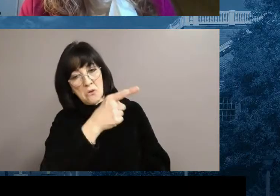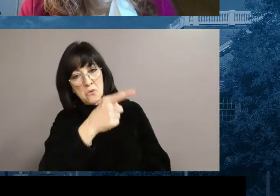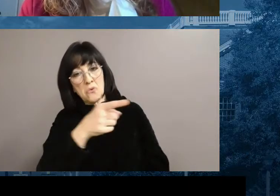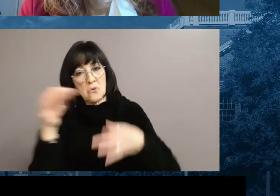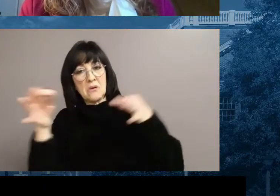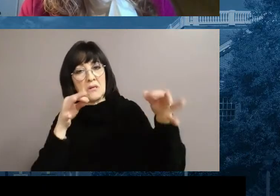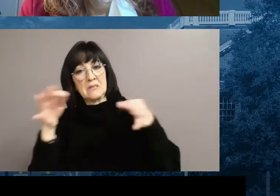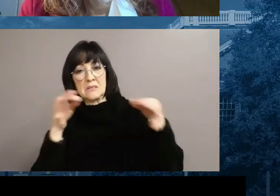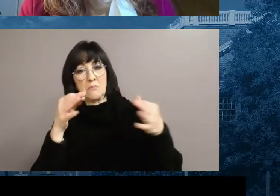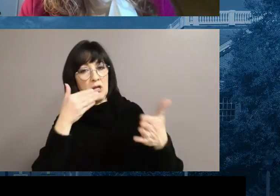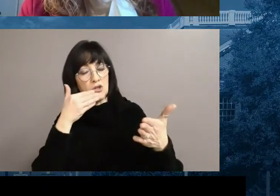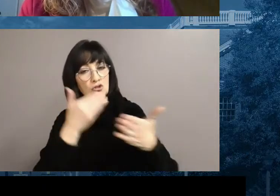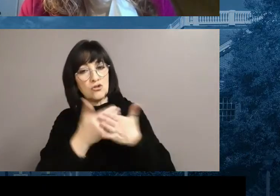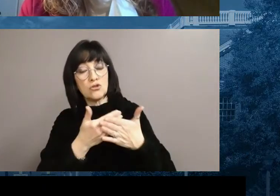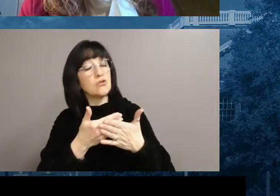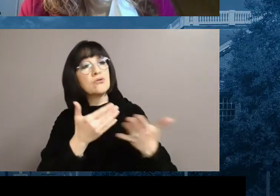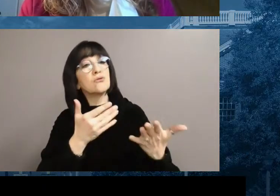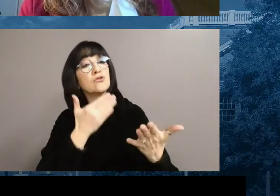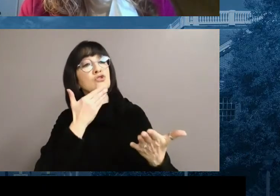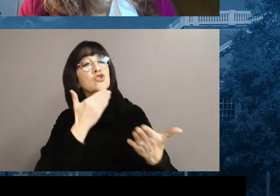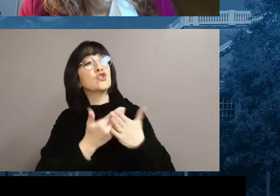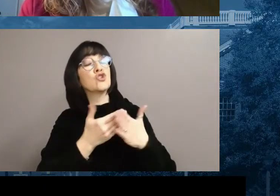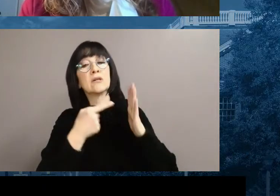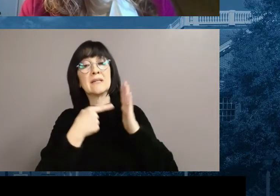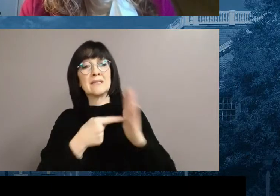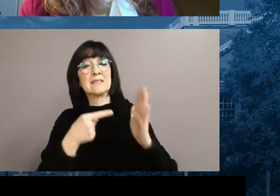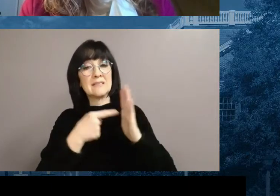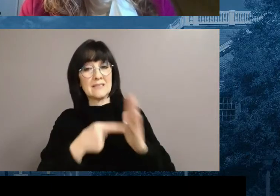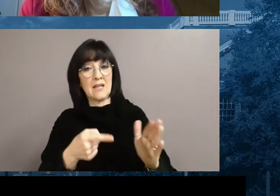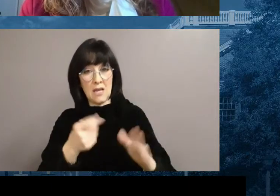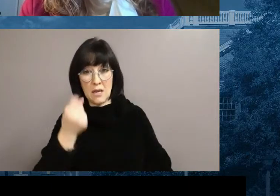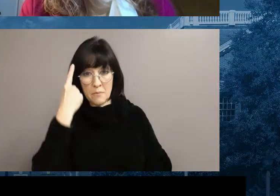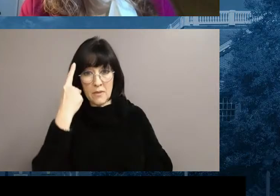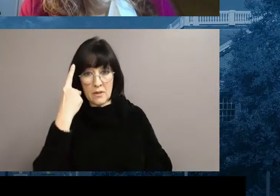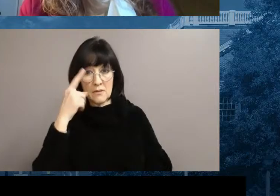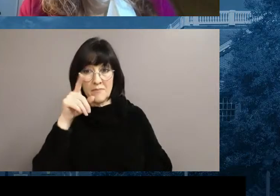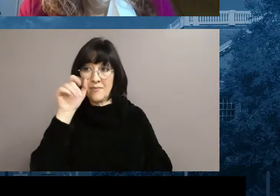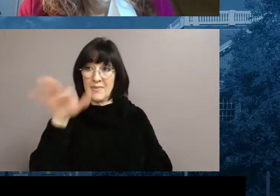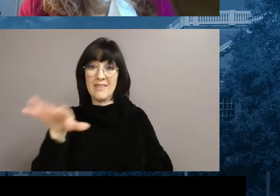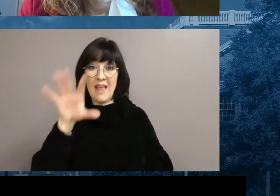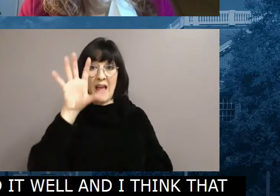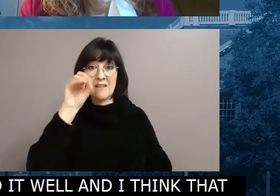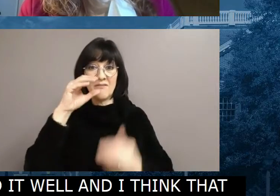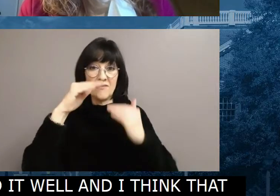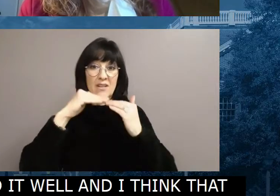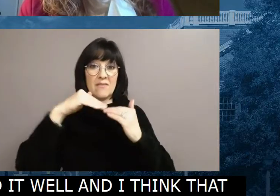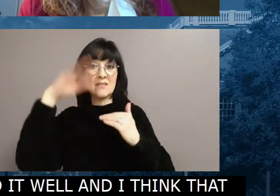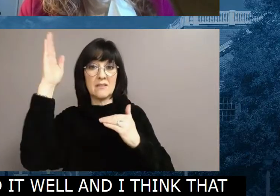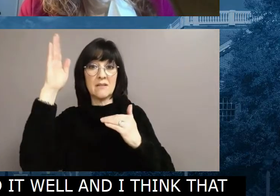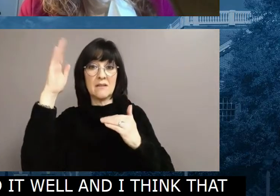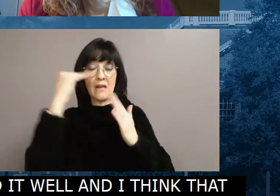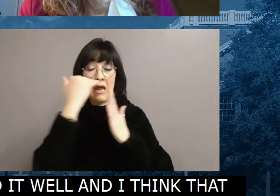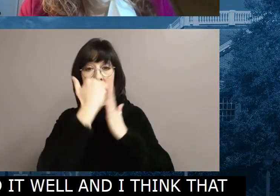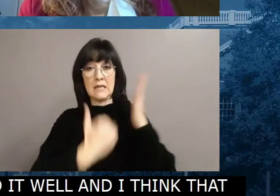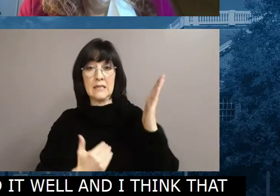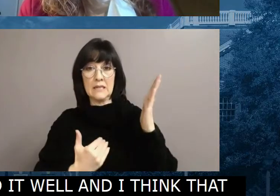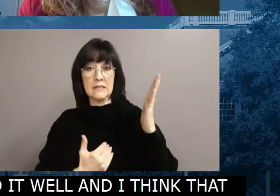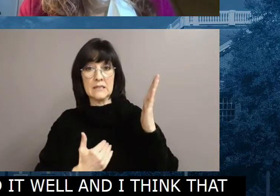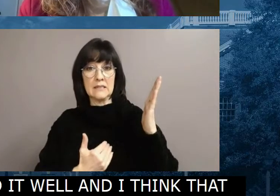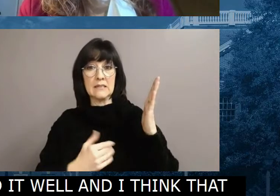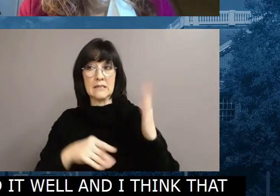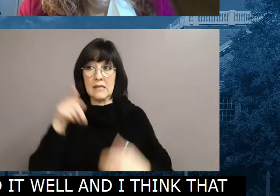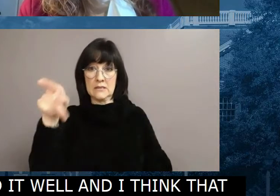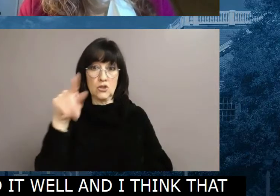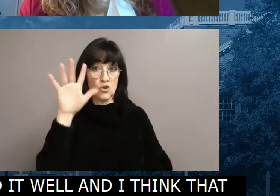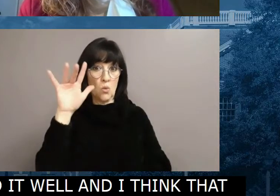think the best example is, everybody that signed up at the 50 and older list is going to have an appointment by the time, or have an email